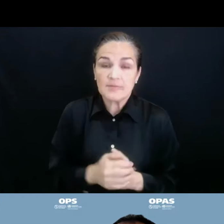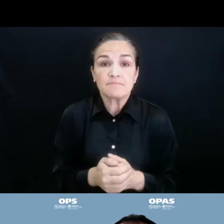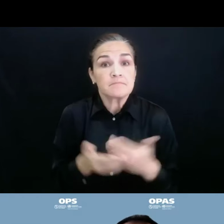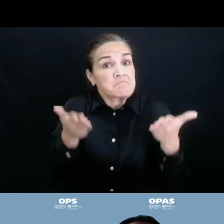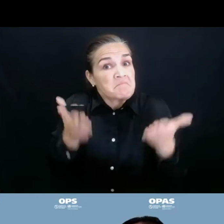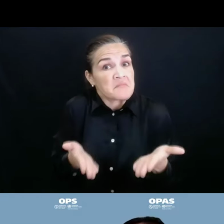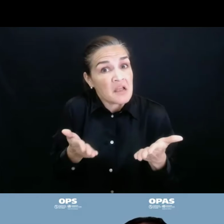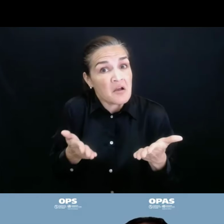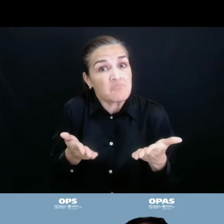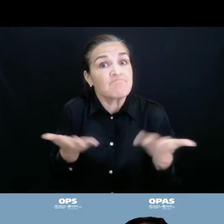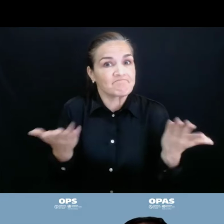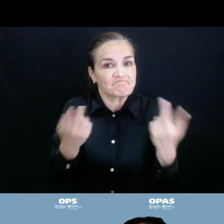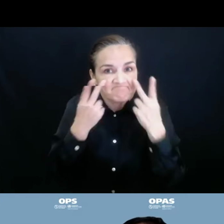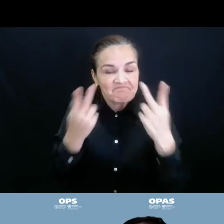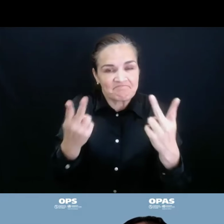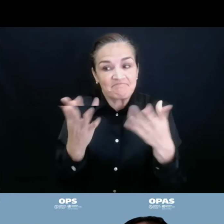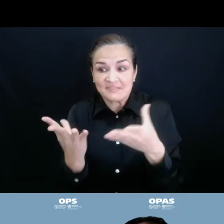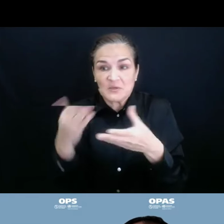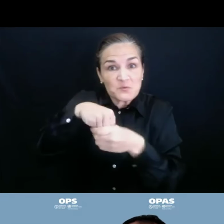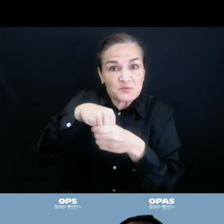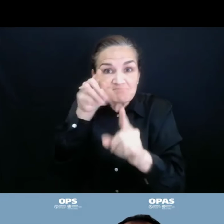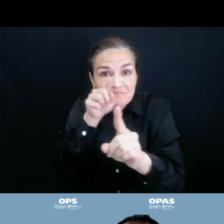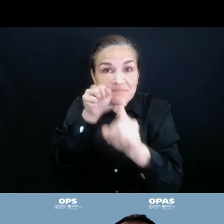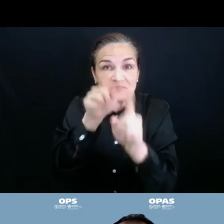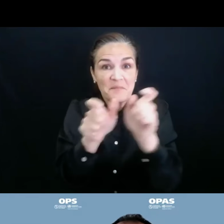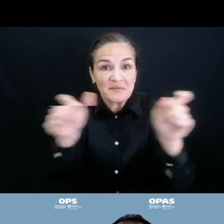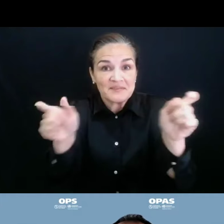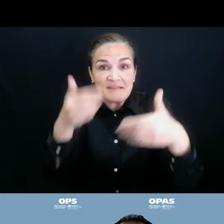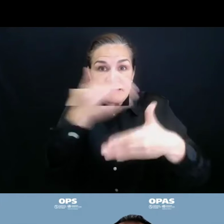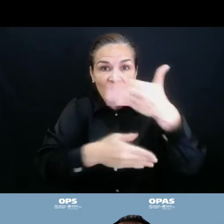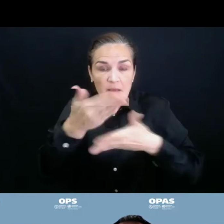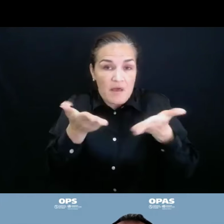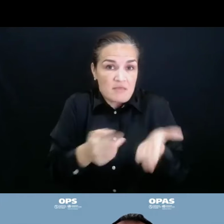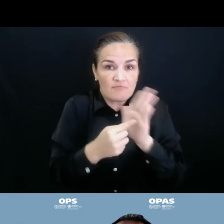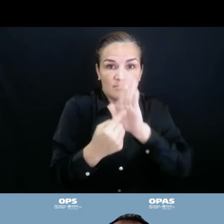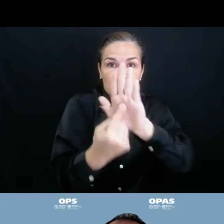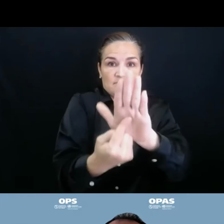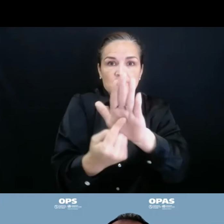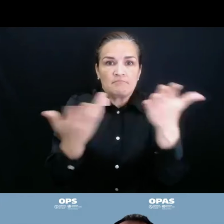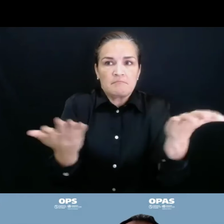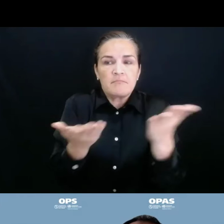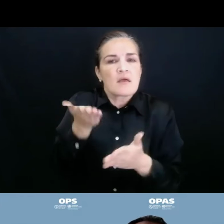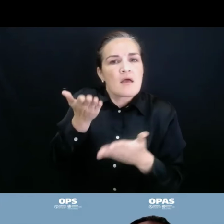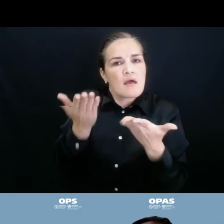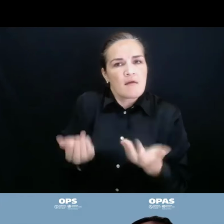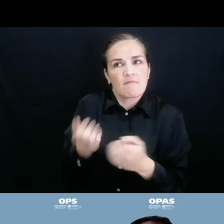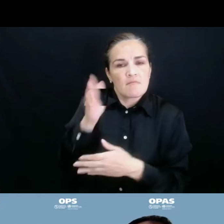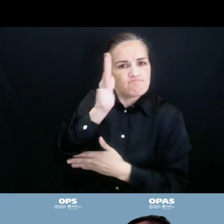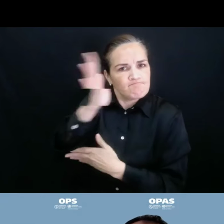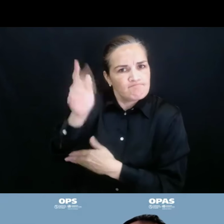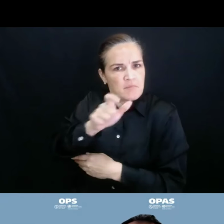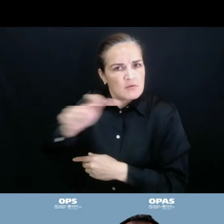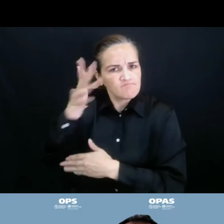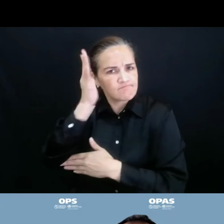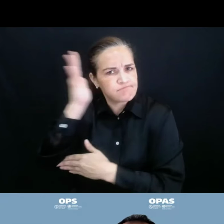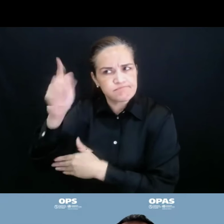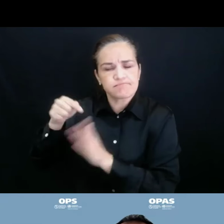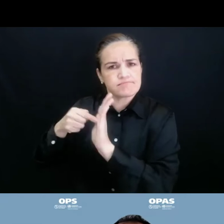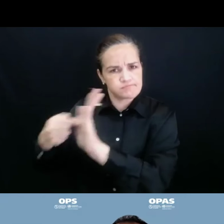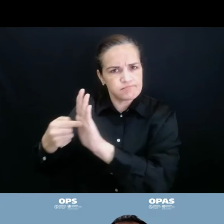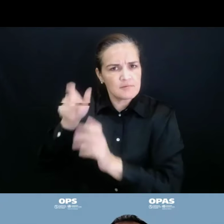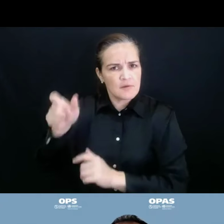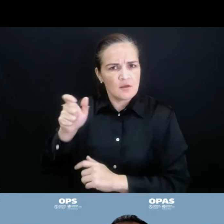more about disability inclusion and this guide for action in today's webinar, where we have a panel of distinguished speakers who will introduce the key components